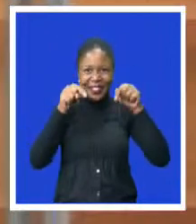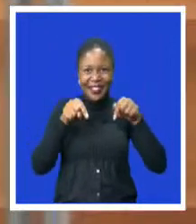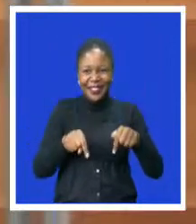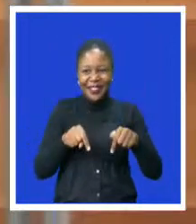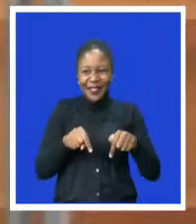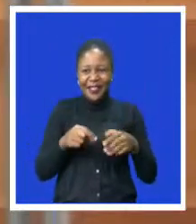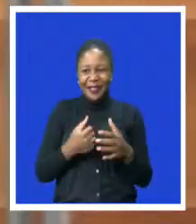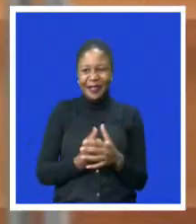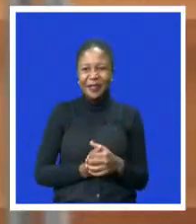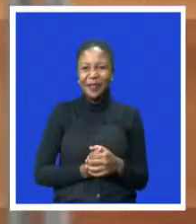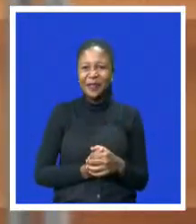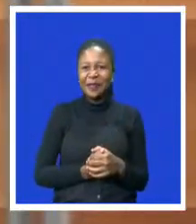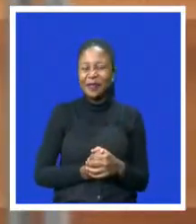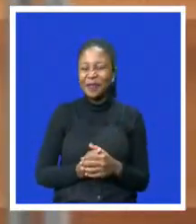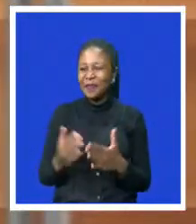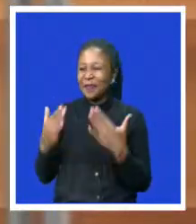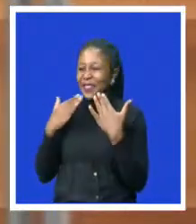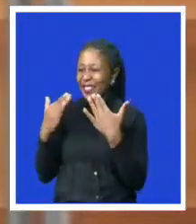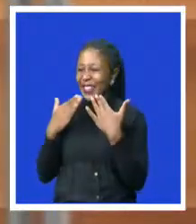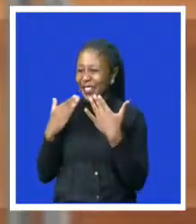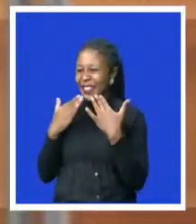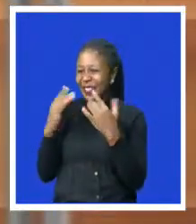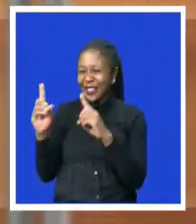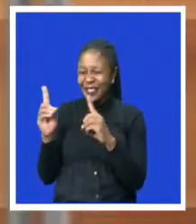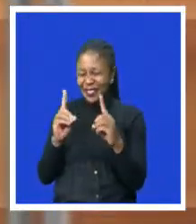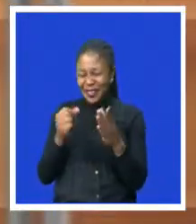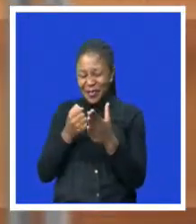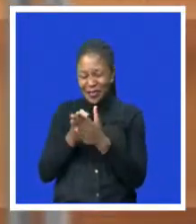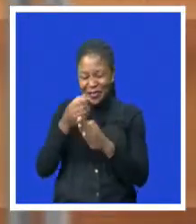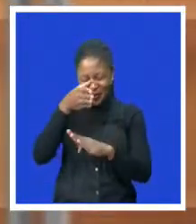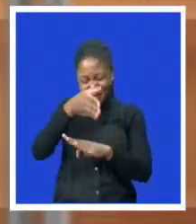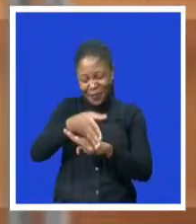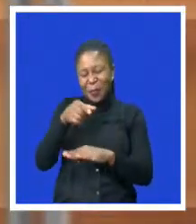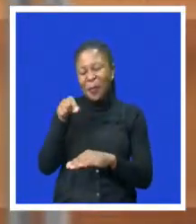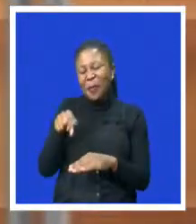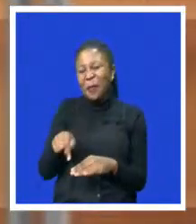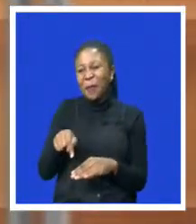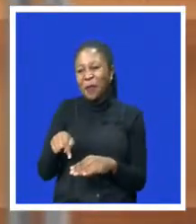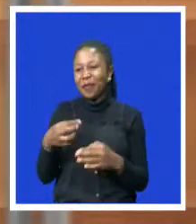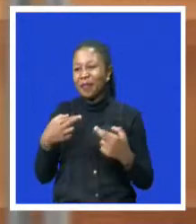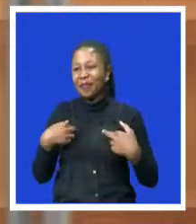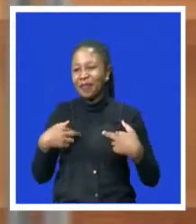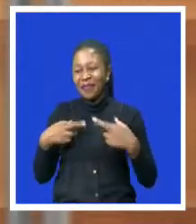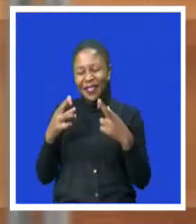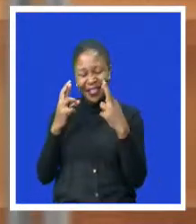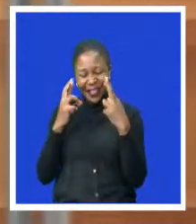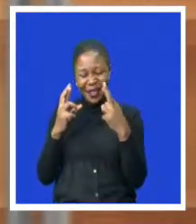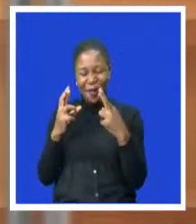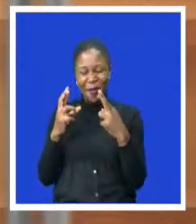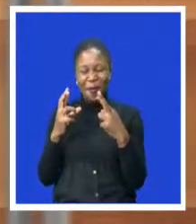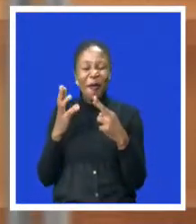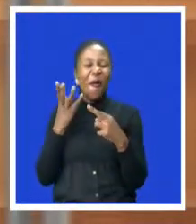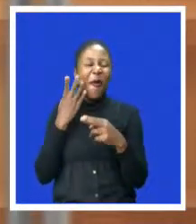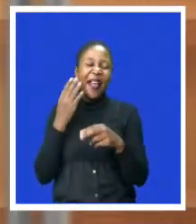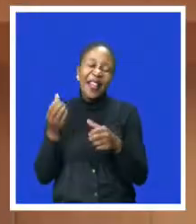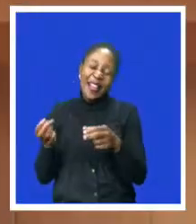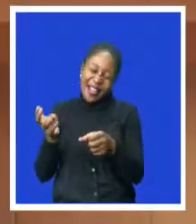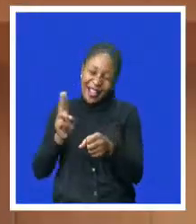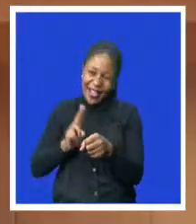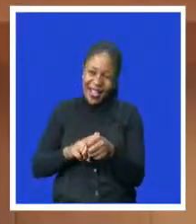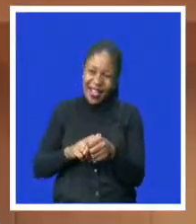very much, Ms. Nhlego, for coming today. I'm hoping when you come again, you're going to give us another informative lesson as this